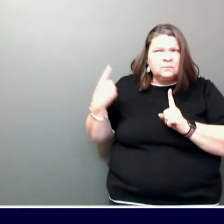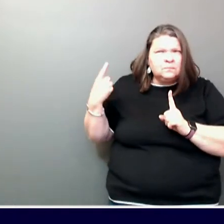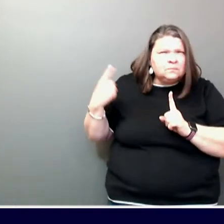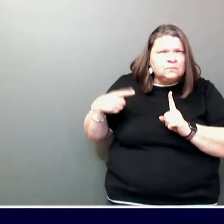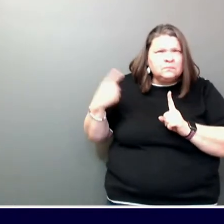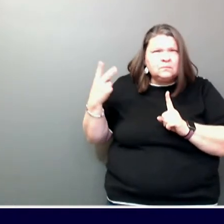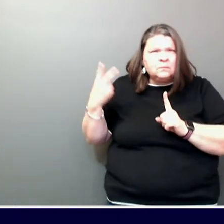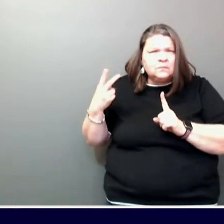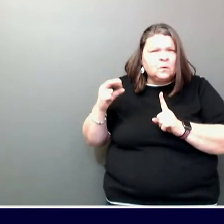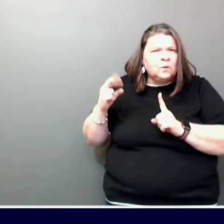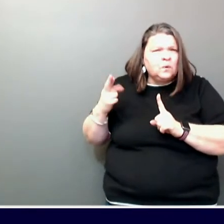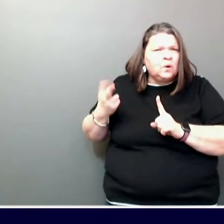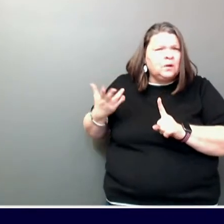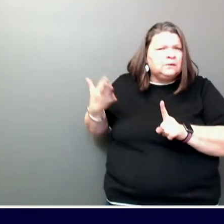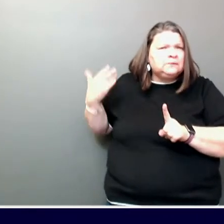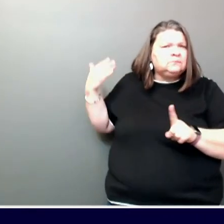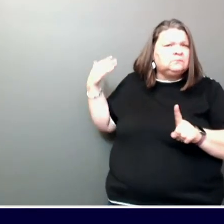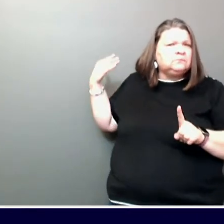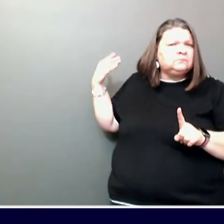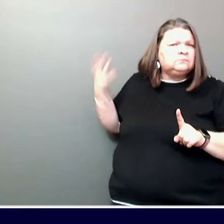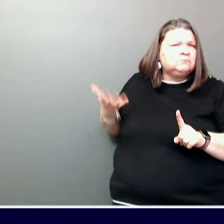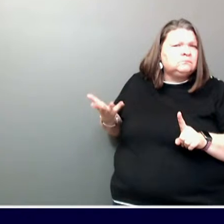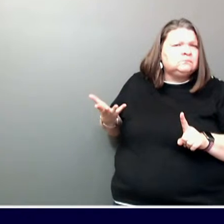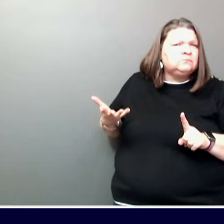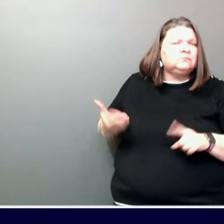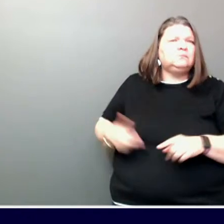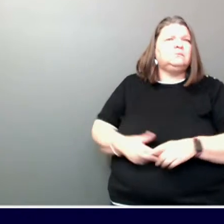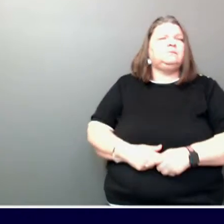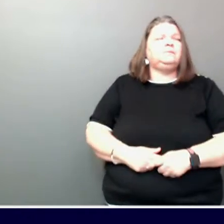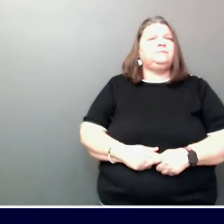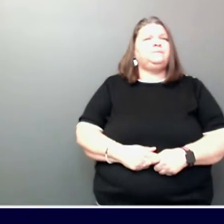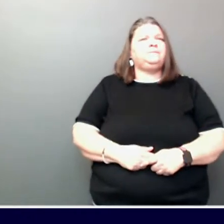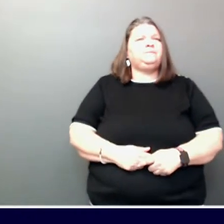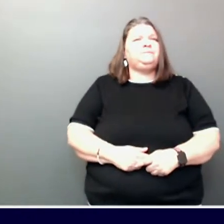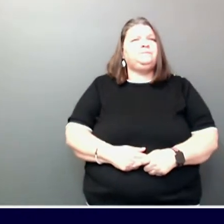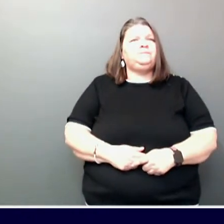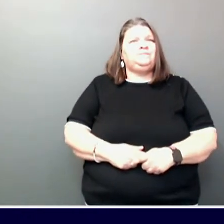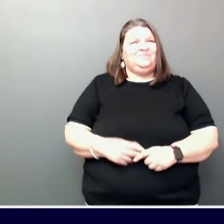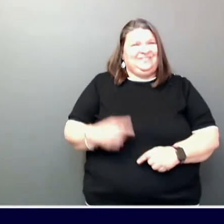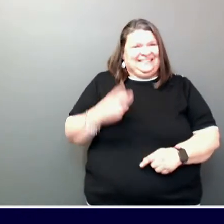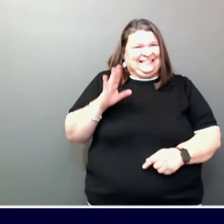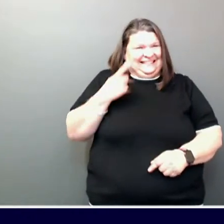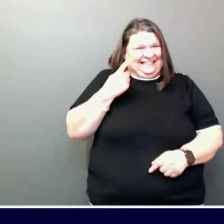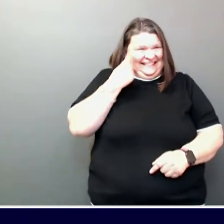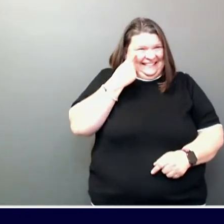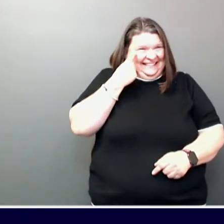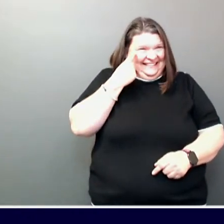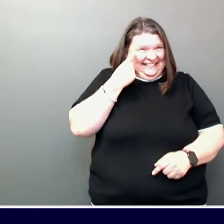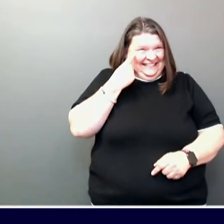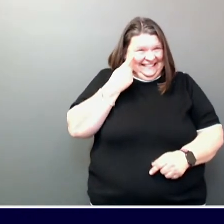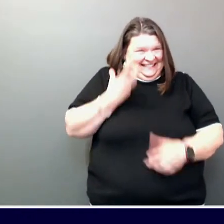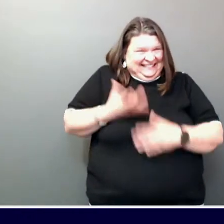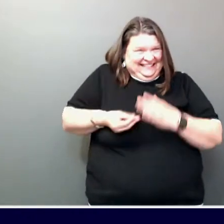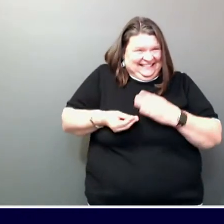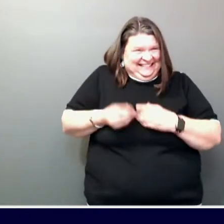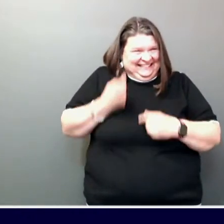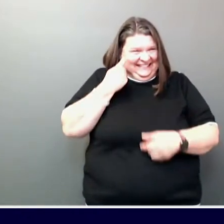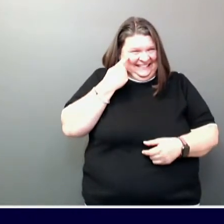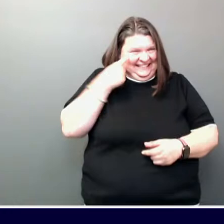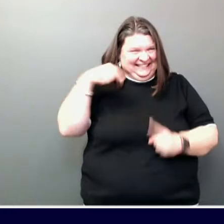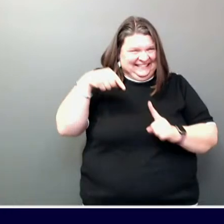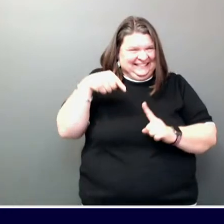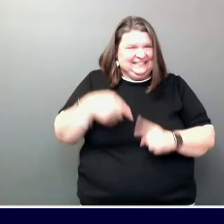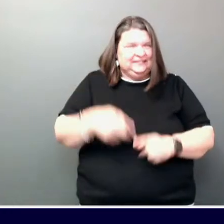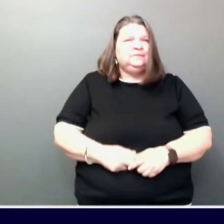review? I do not believe those are a result of vital records, Amy. Those were recently reported to Maine CDC. Okay, thank you.